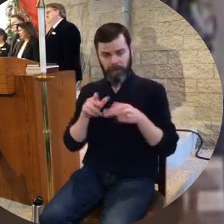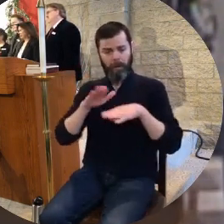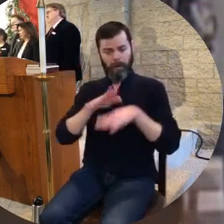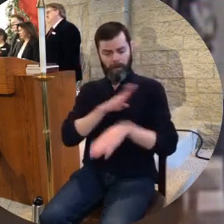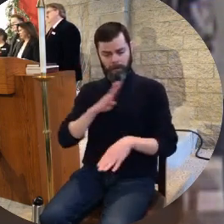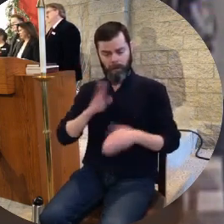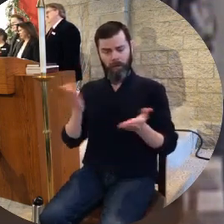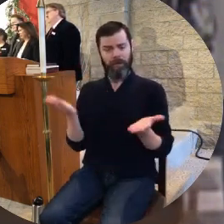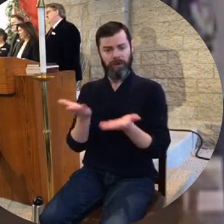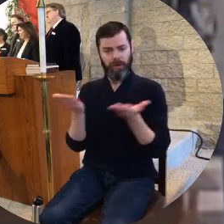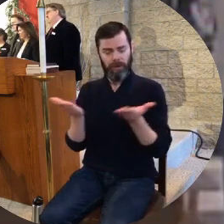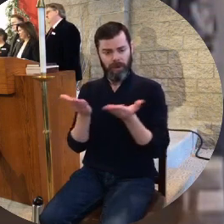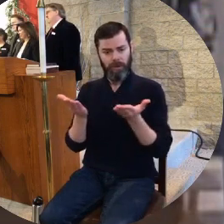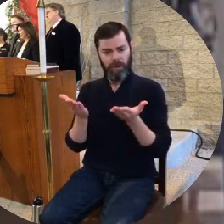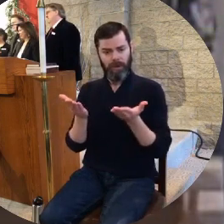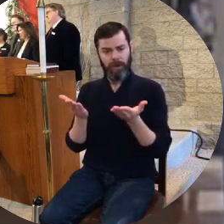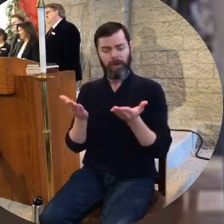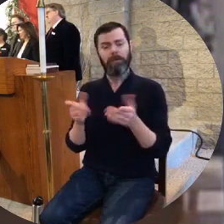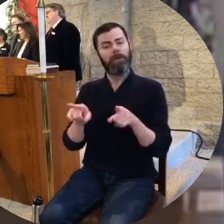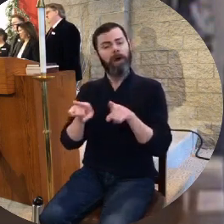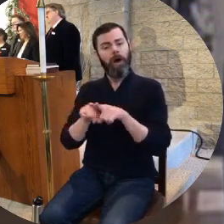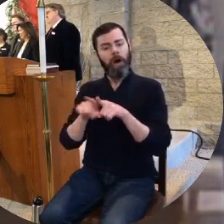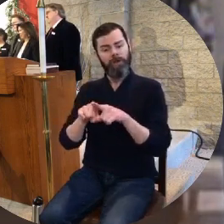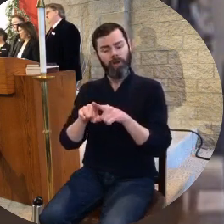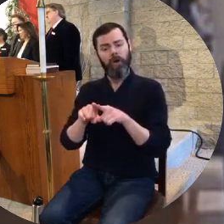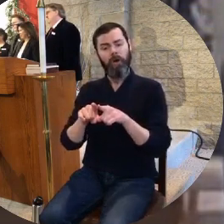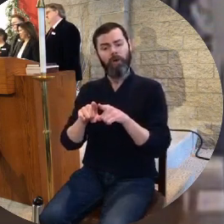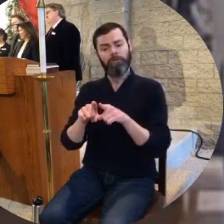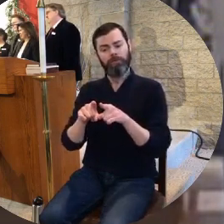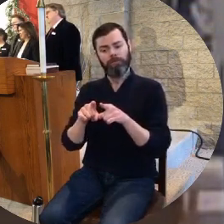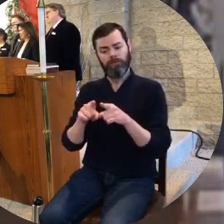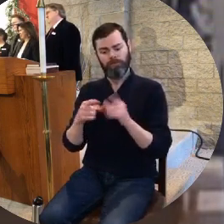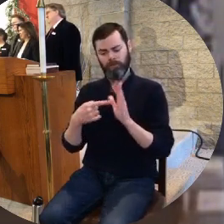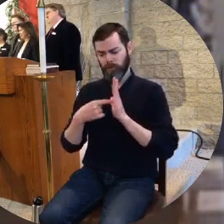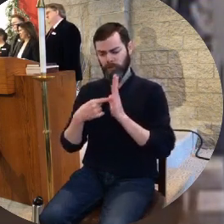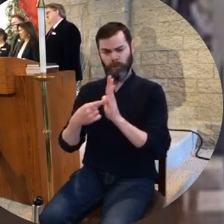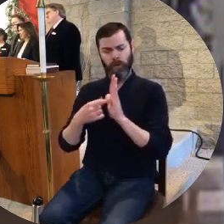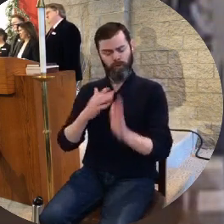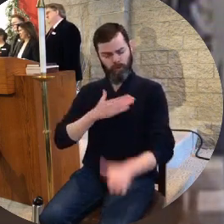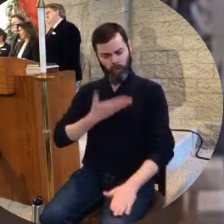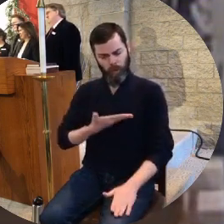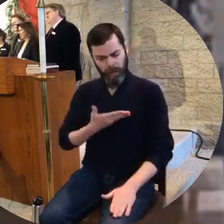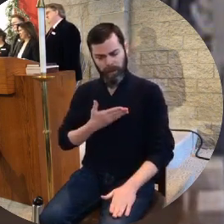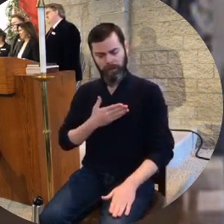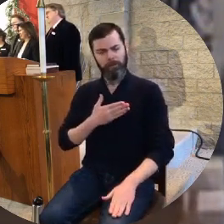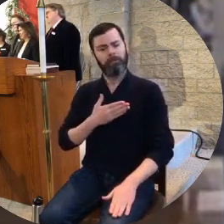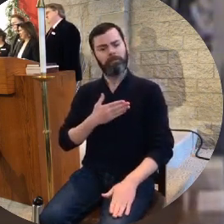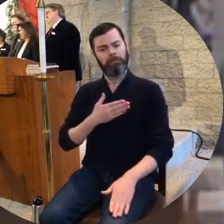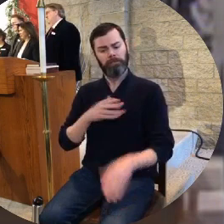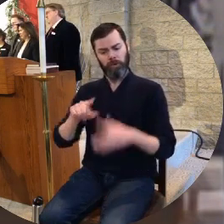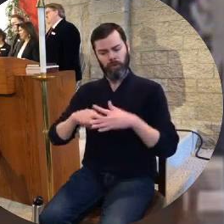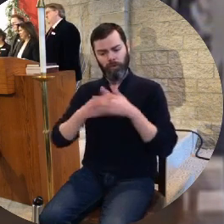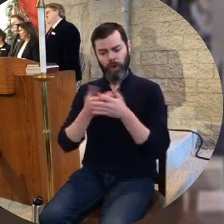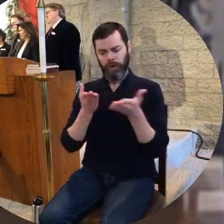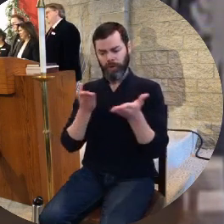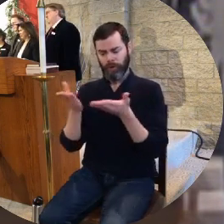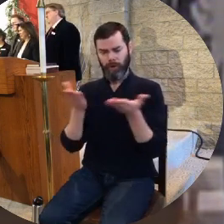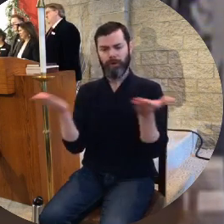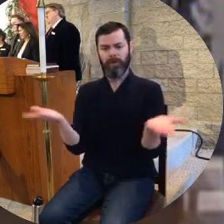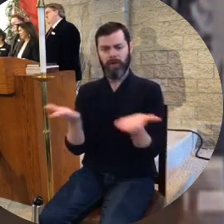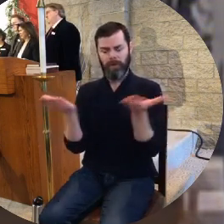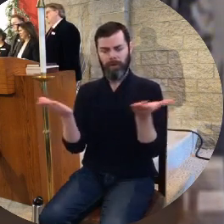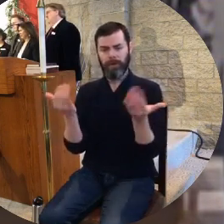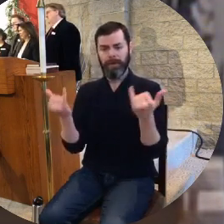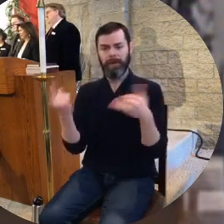and expressed your willingness and desire to serve. Today, you make a public declaration of